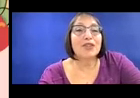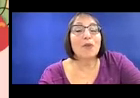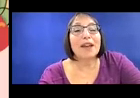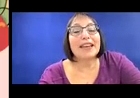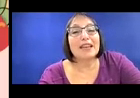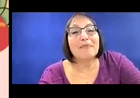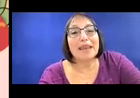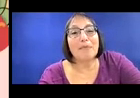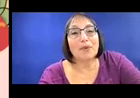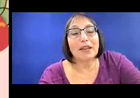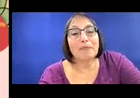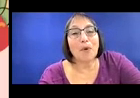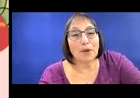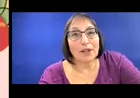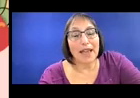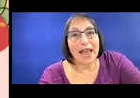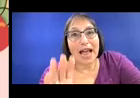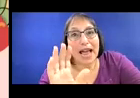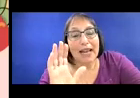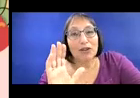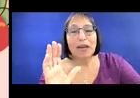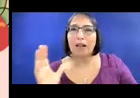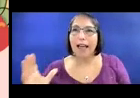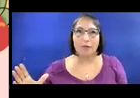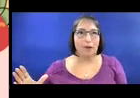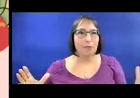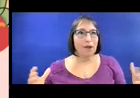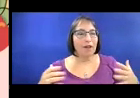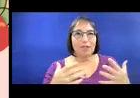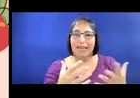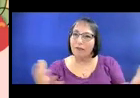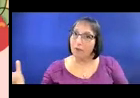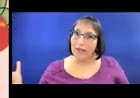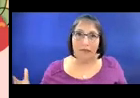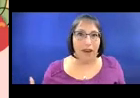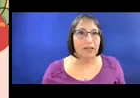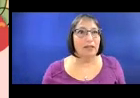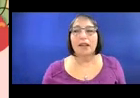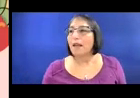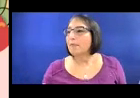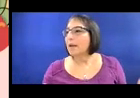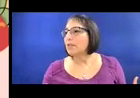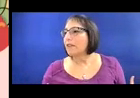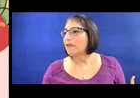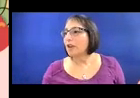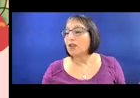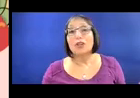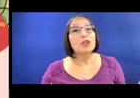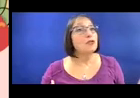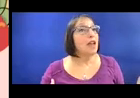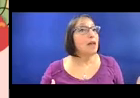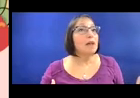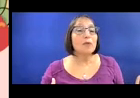So, I needed to make it multi-modal. So, in a classroom, if I'm seeing everyone face-to-face, being able to get information